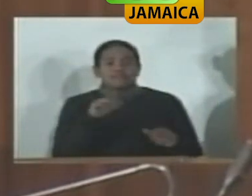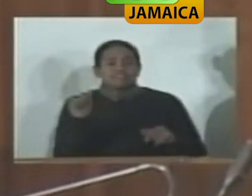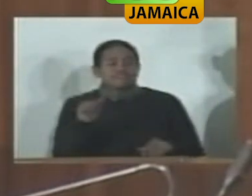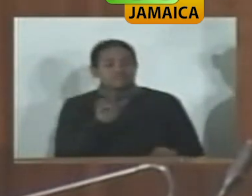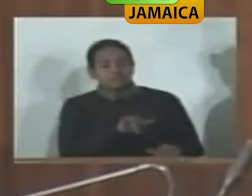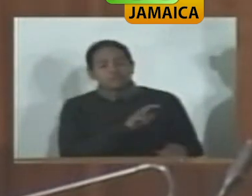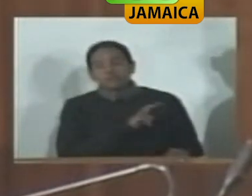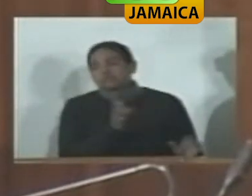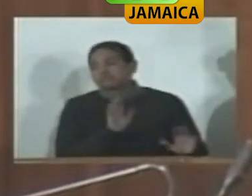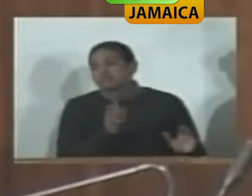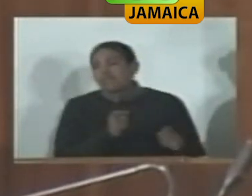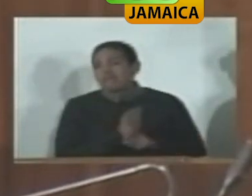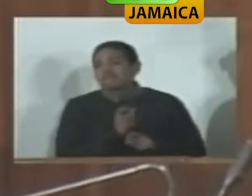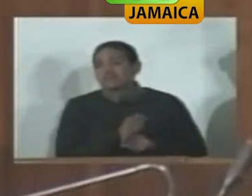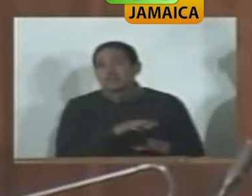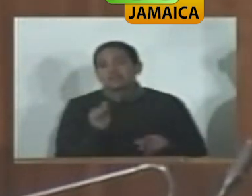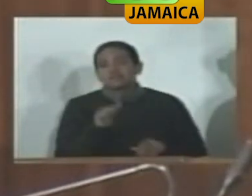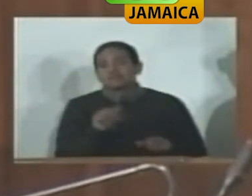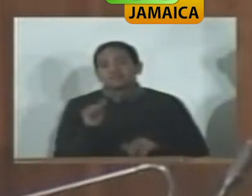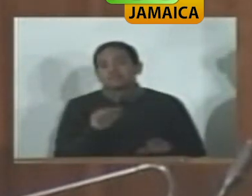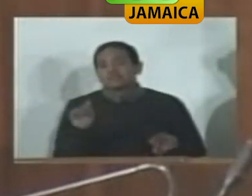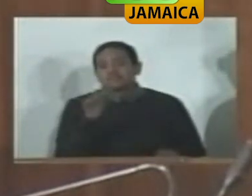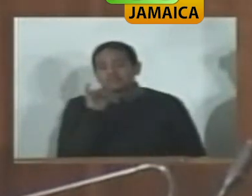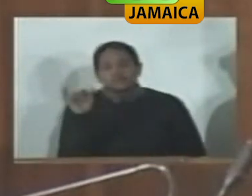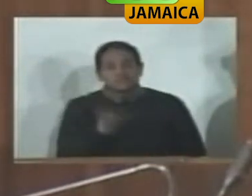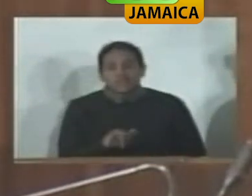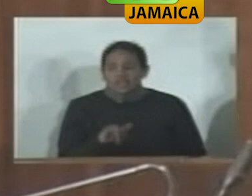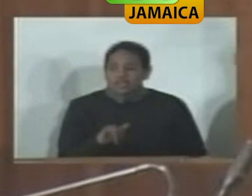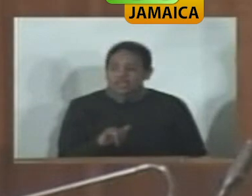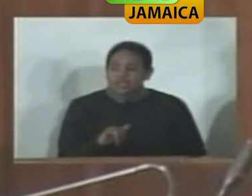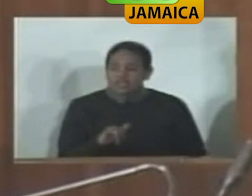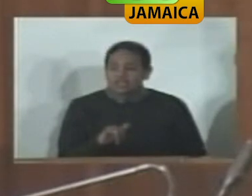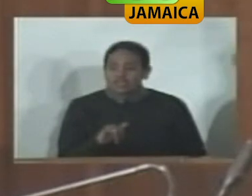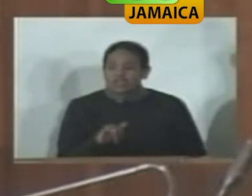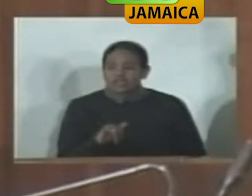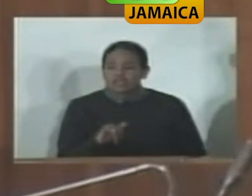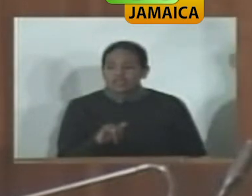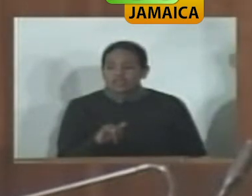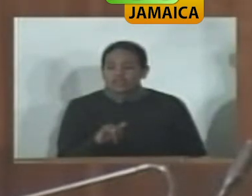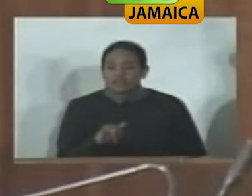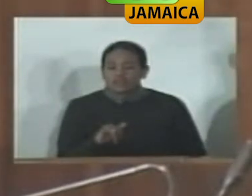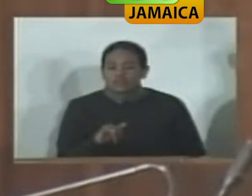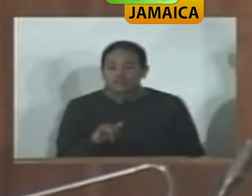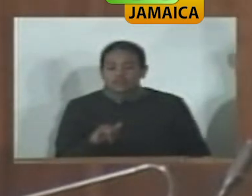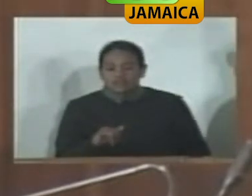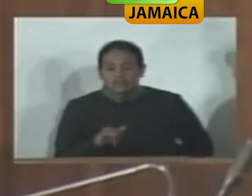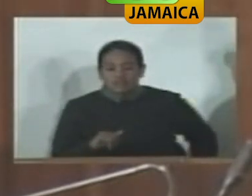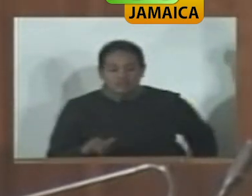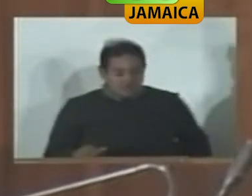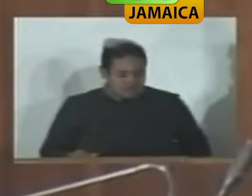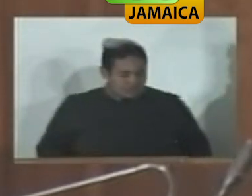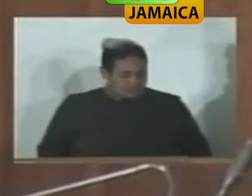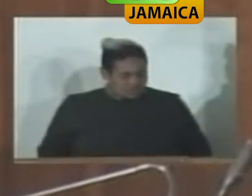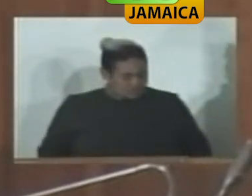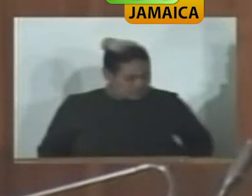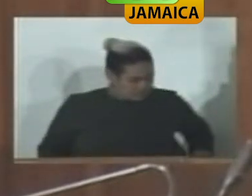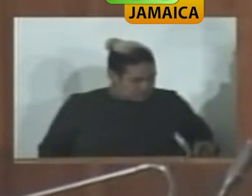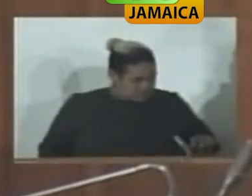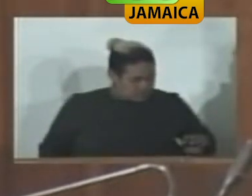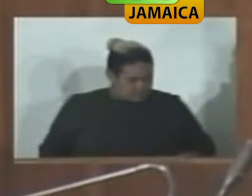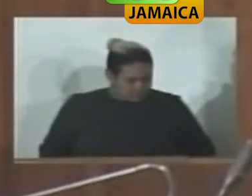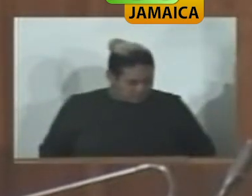force every year. And there are so many other critical areas of our